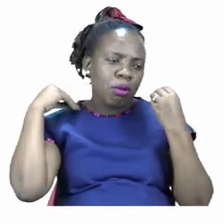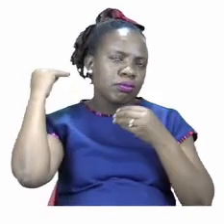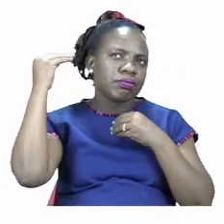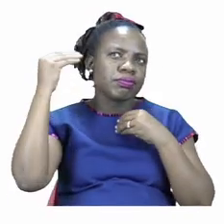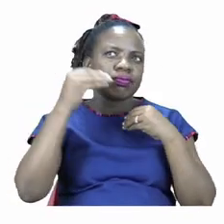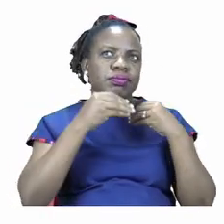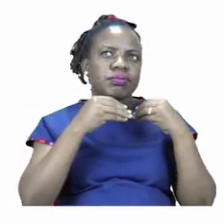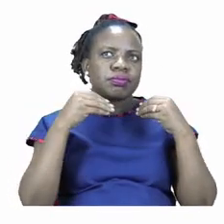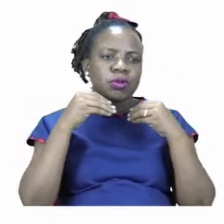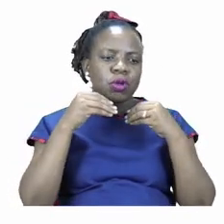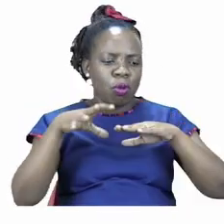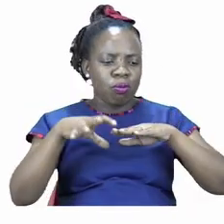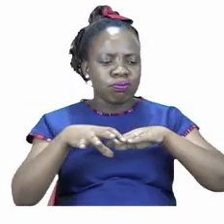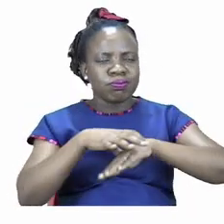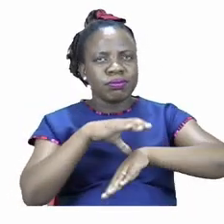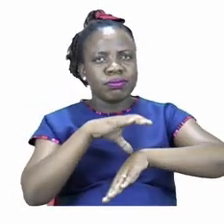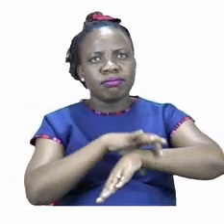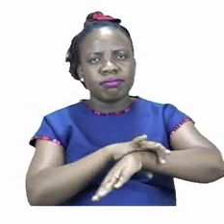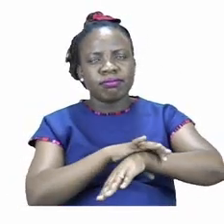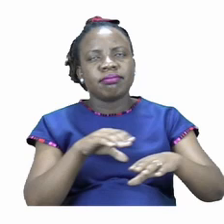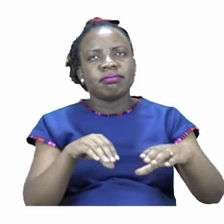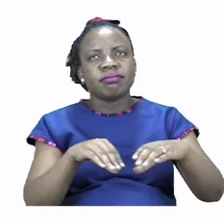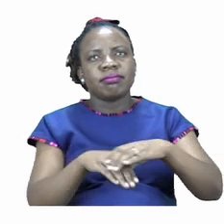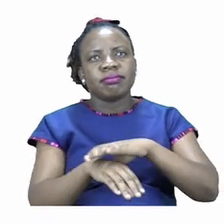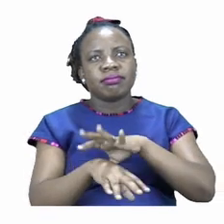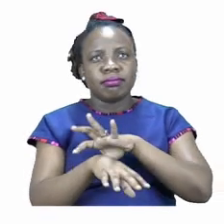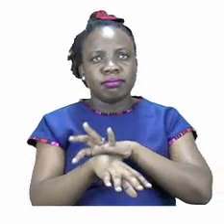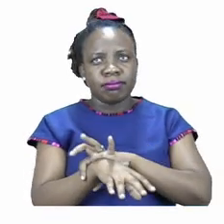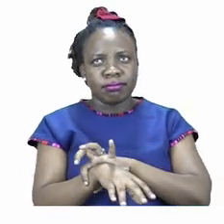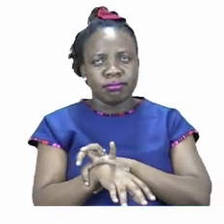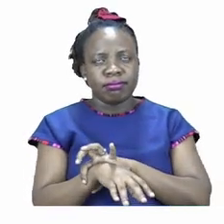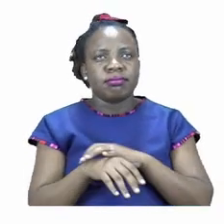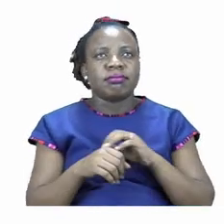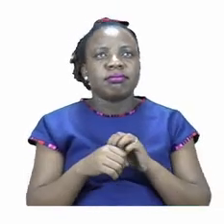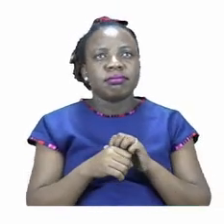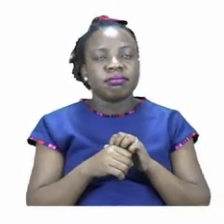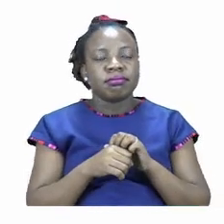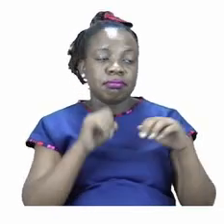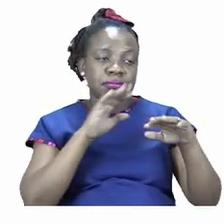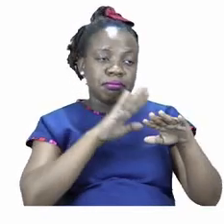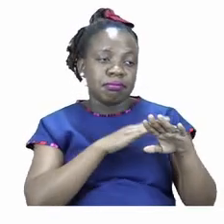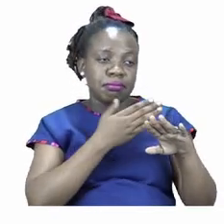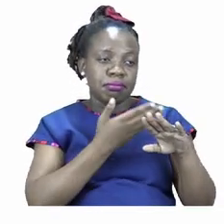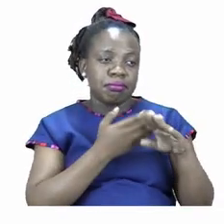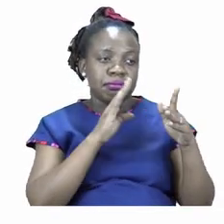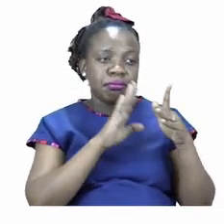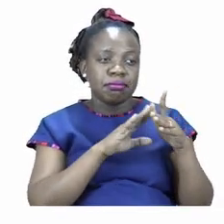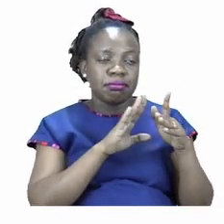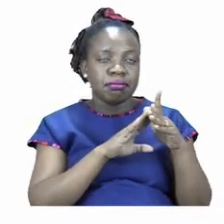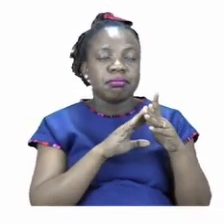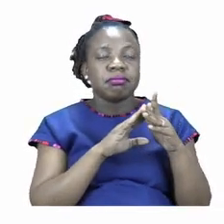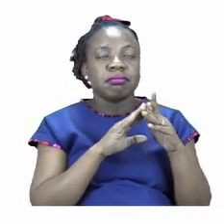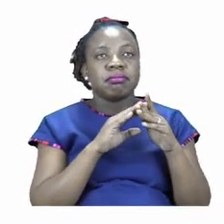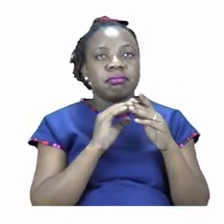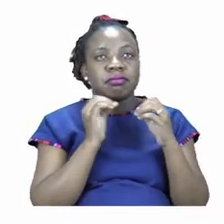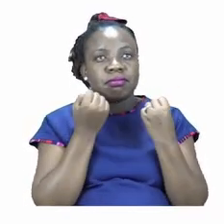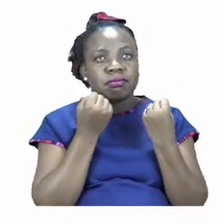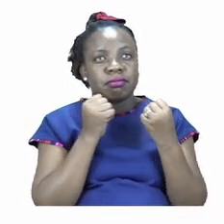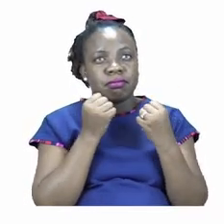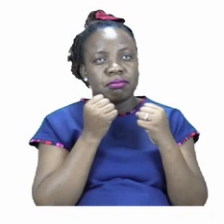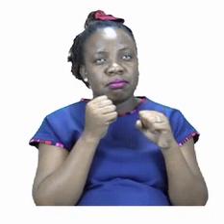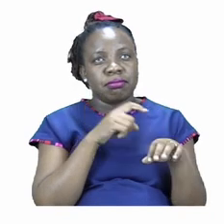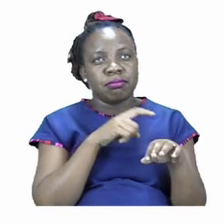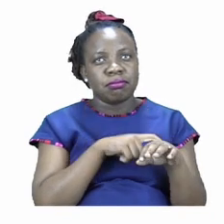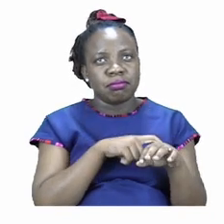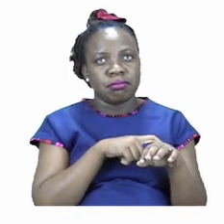the boots as well. So that's an example about winter. And I want you to go ahead and continue thinking